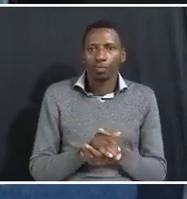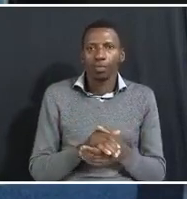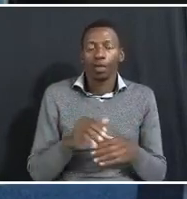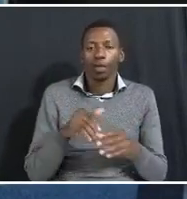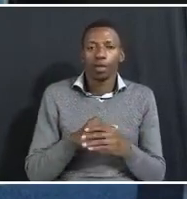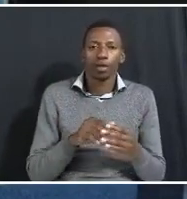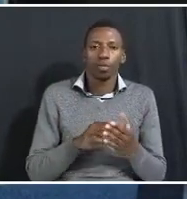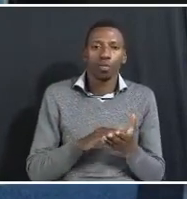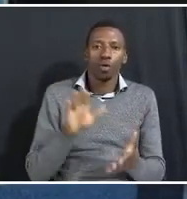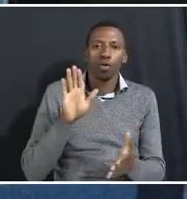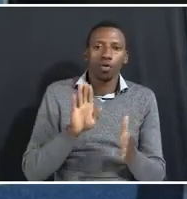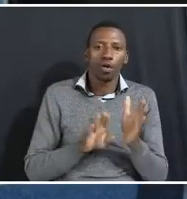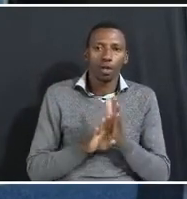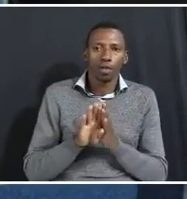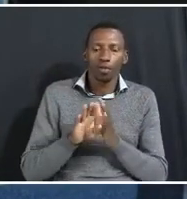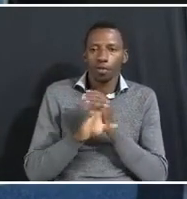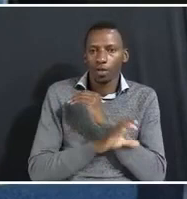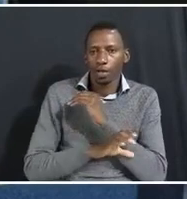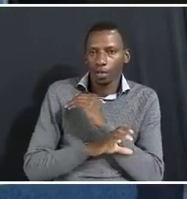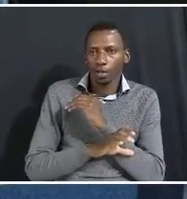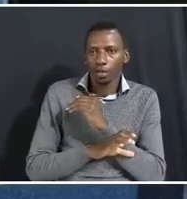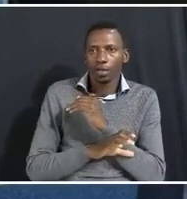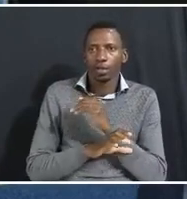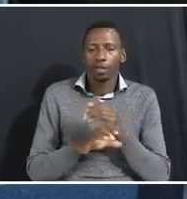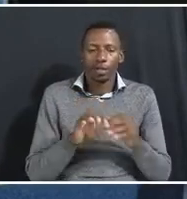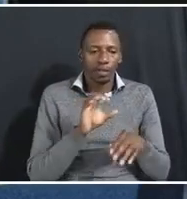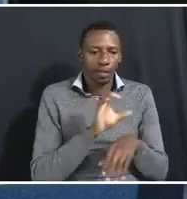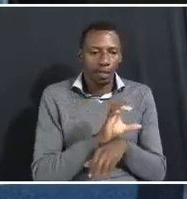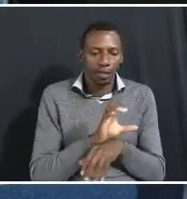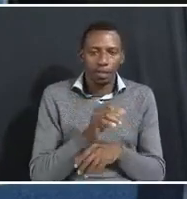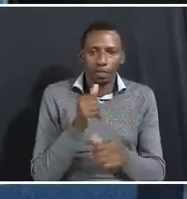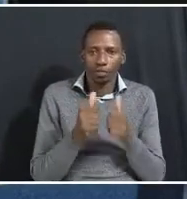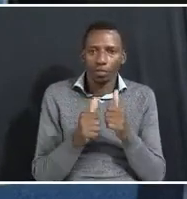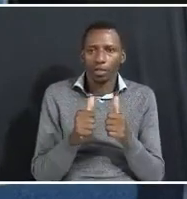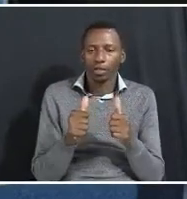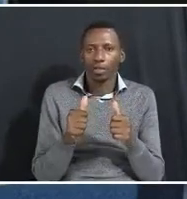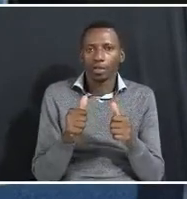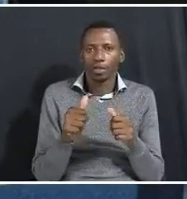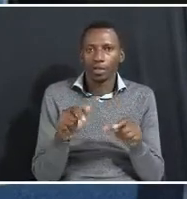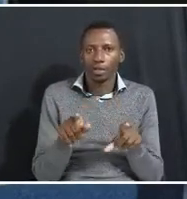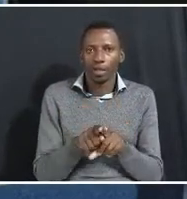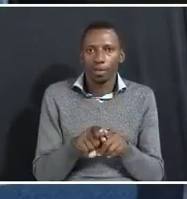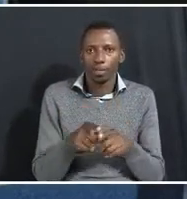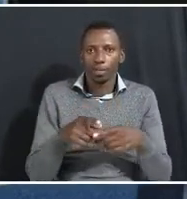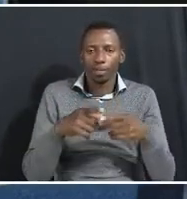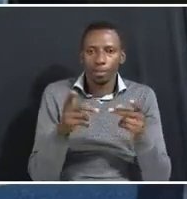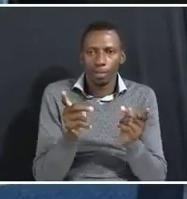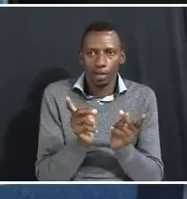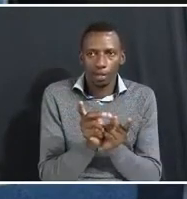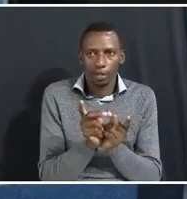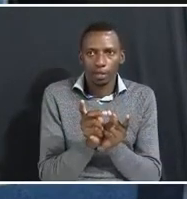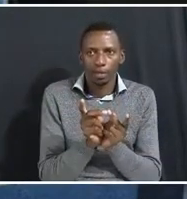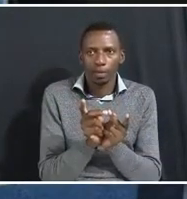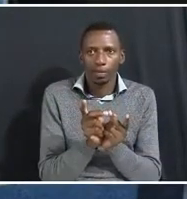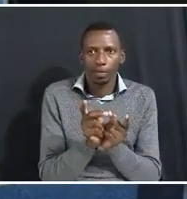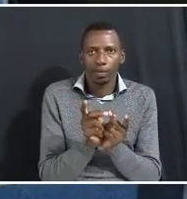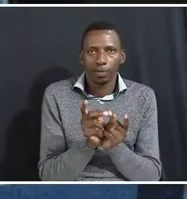countries, churches that are in the same area like us and the Central